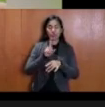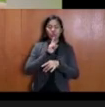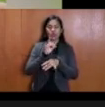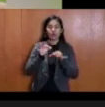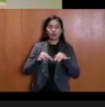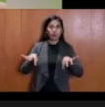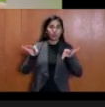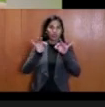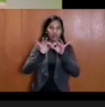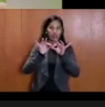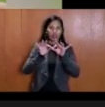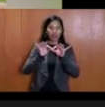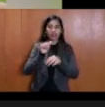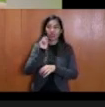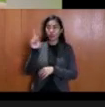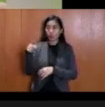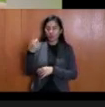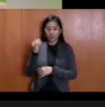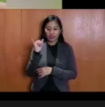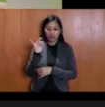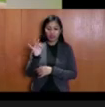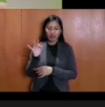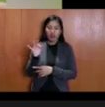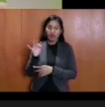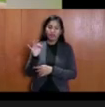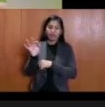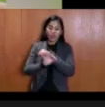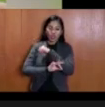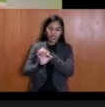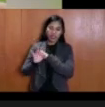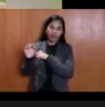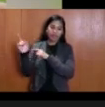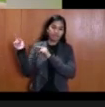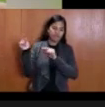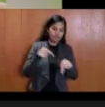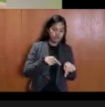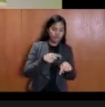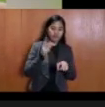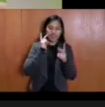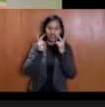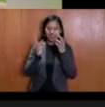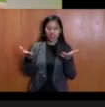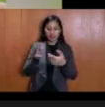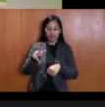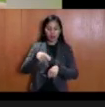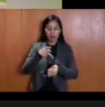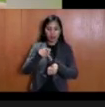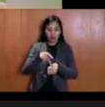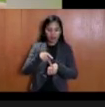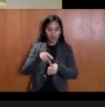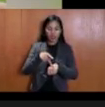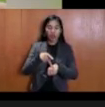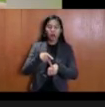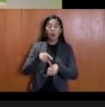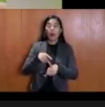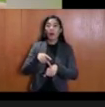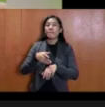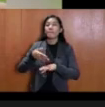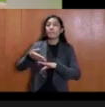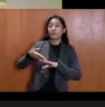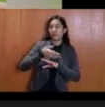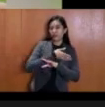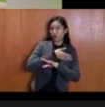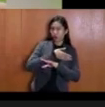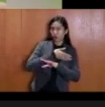visitor is already here in the country, but more importantly, from the time of procuring that visitor, which means that I